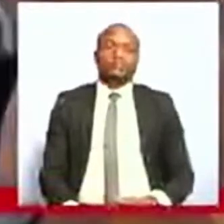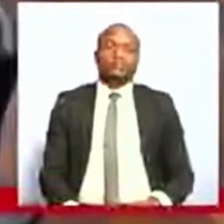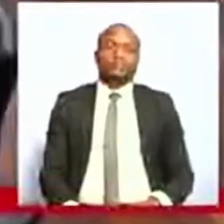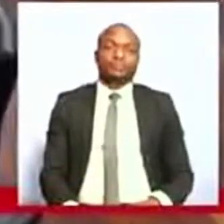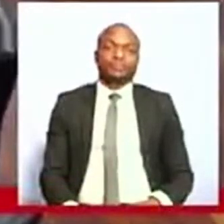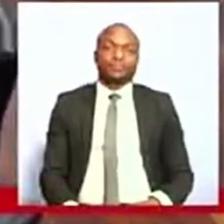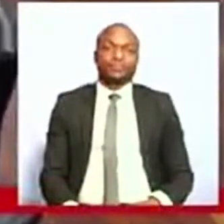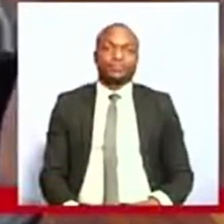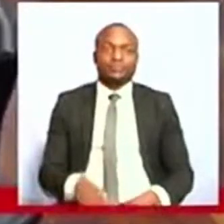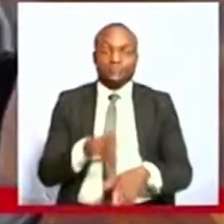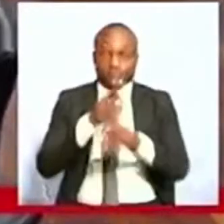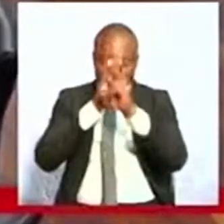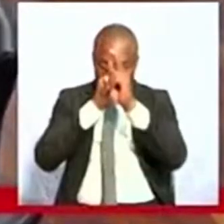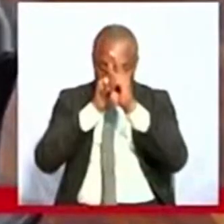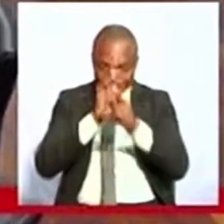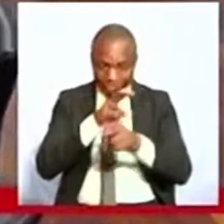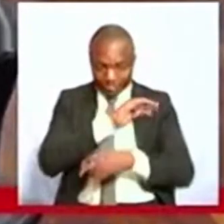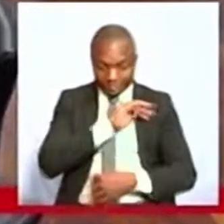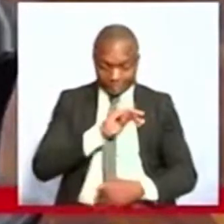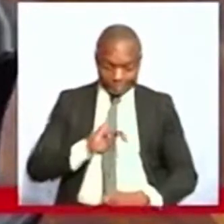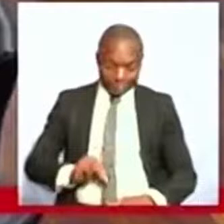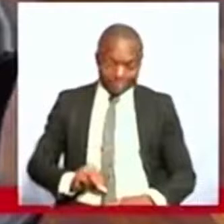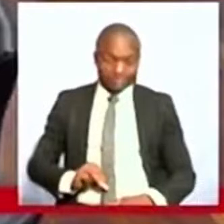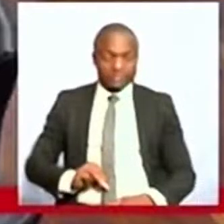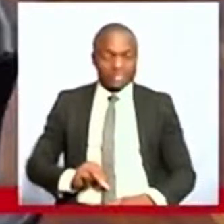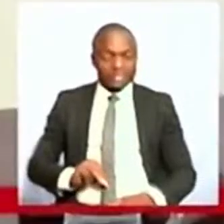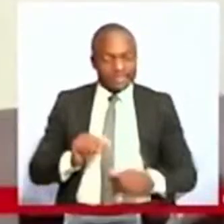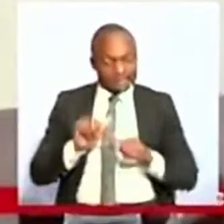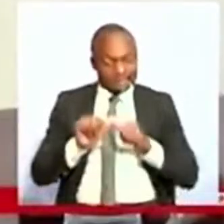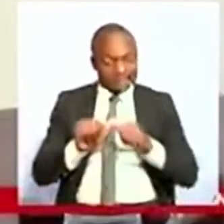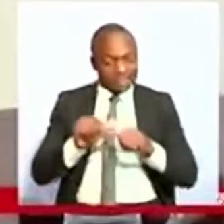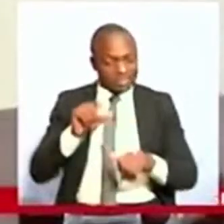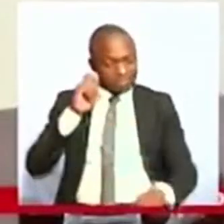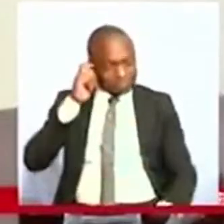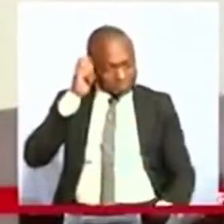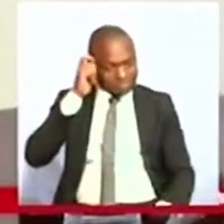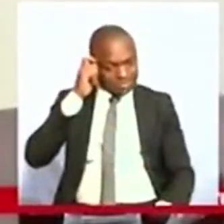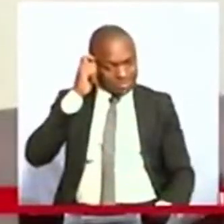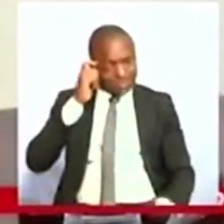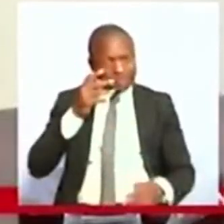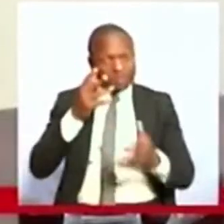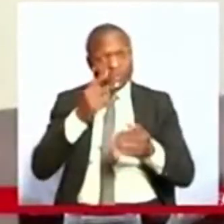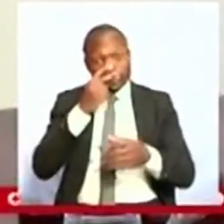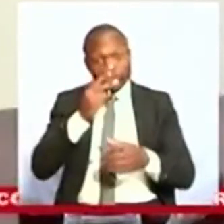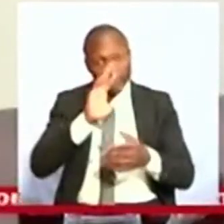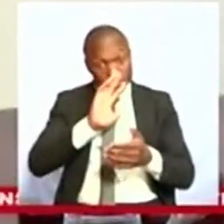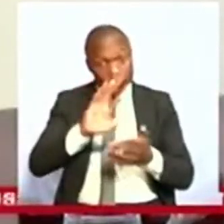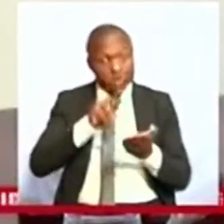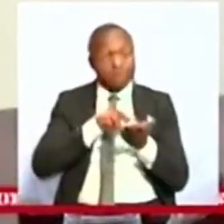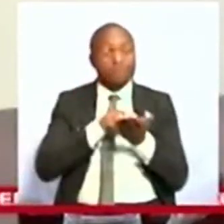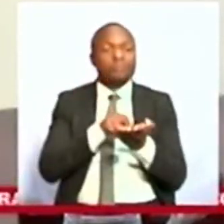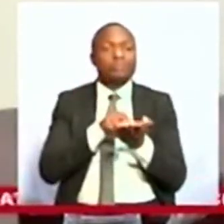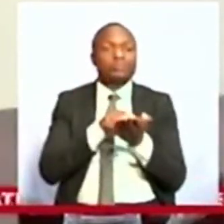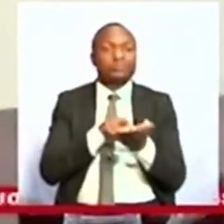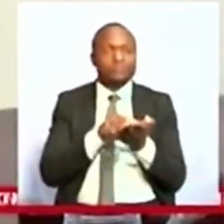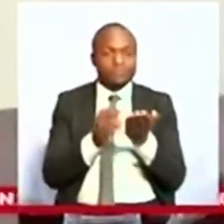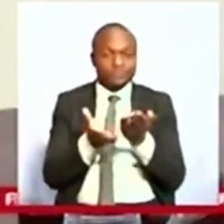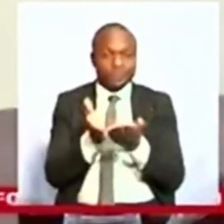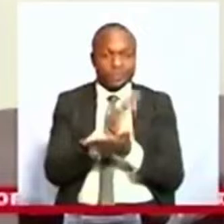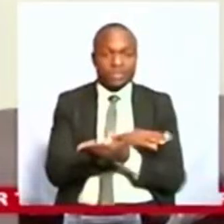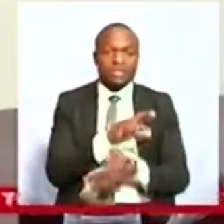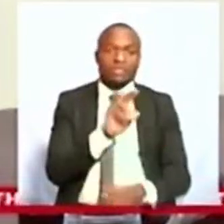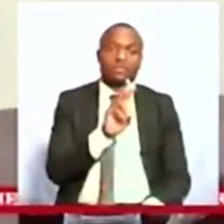I think as honourable members are still contemplating, I just want to look at your recommendation on page